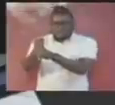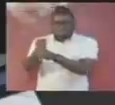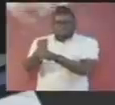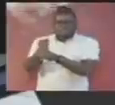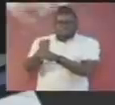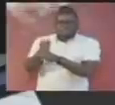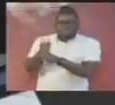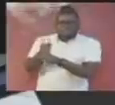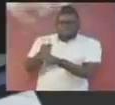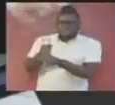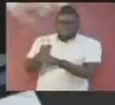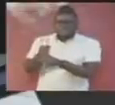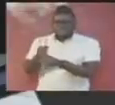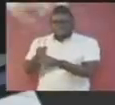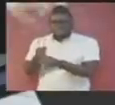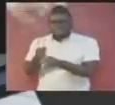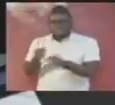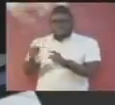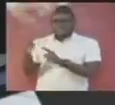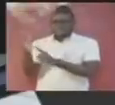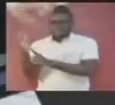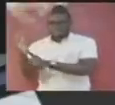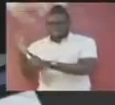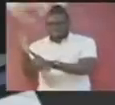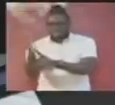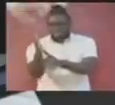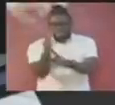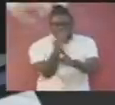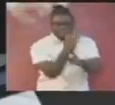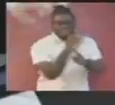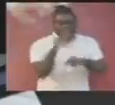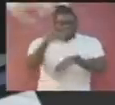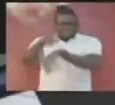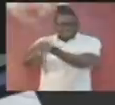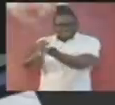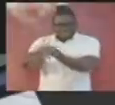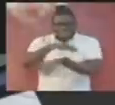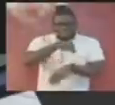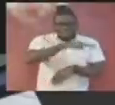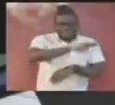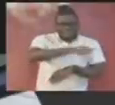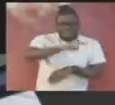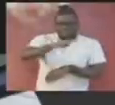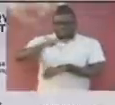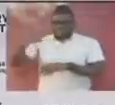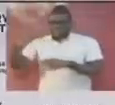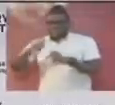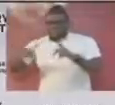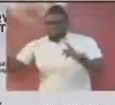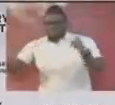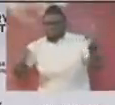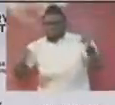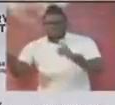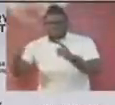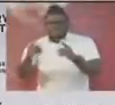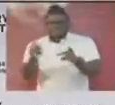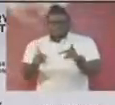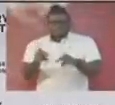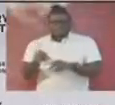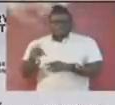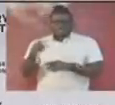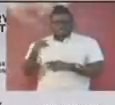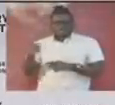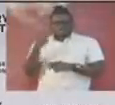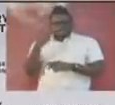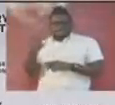these events and that it may lead to a super spreader? Yes. So first of all, let me